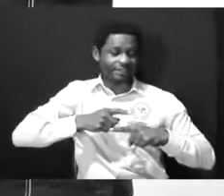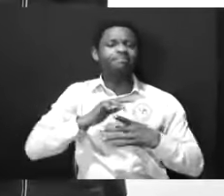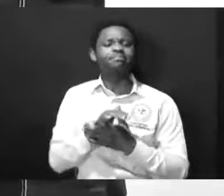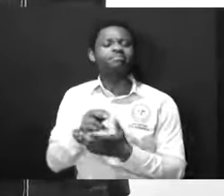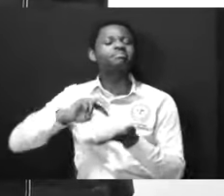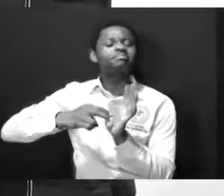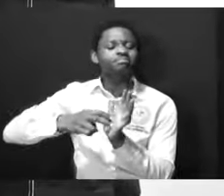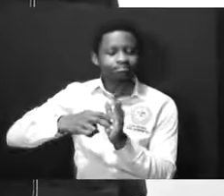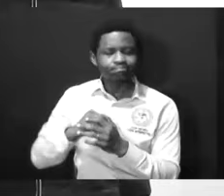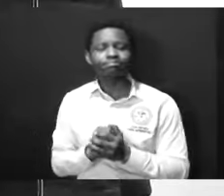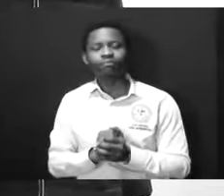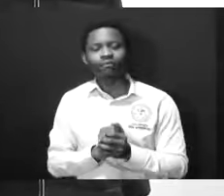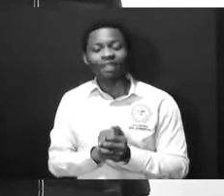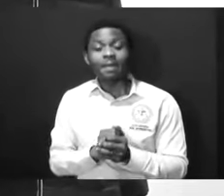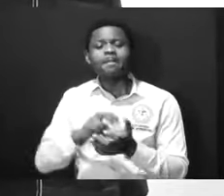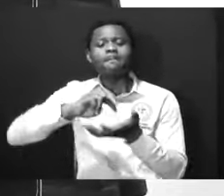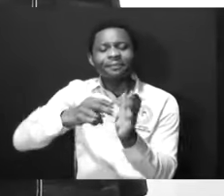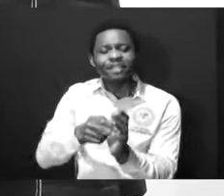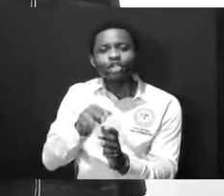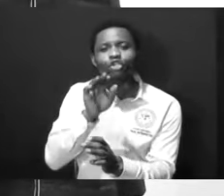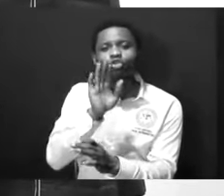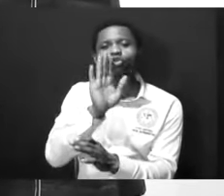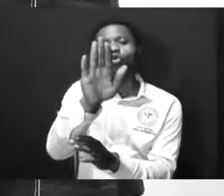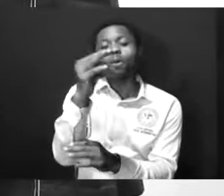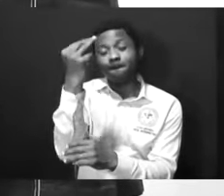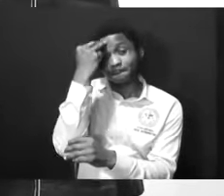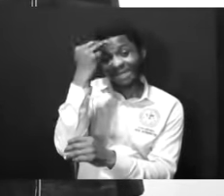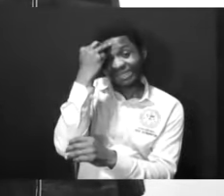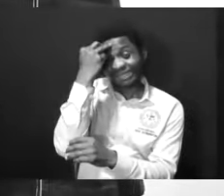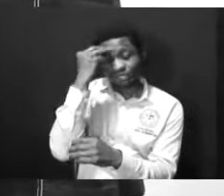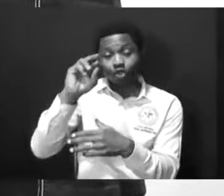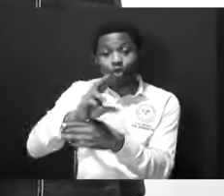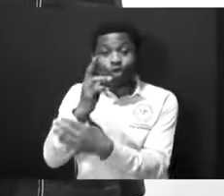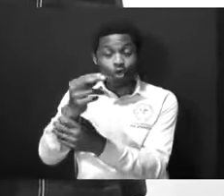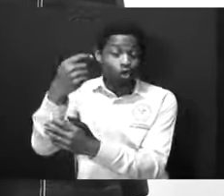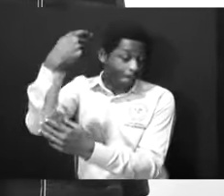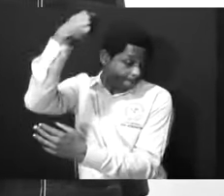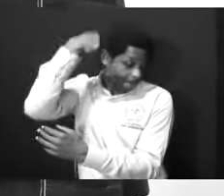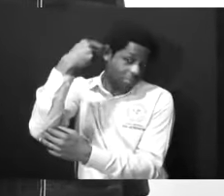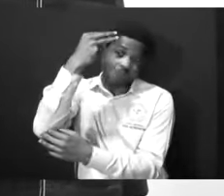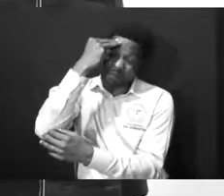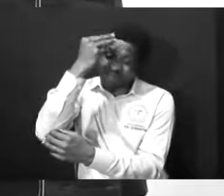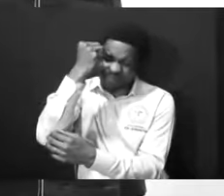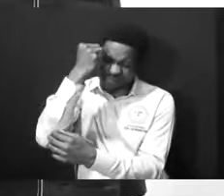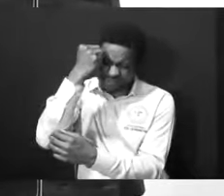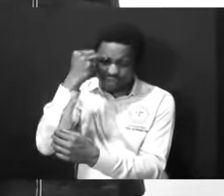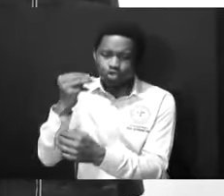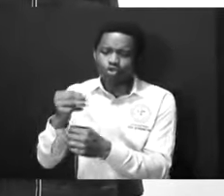to keep steadily in your mind or in your memory a persistent feeling of ill